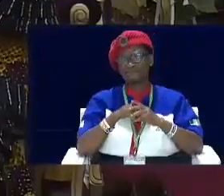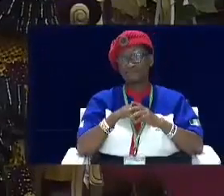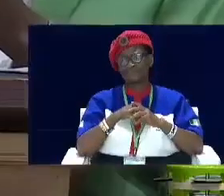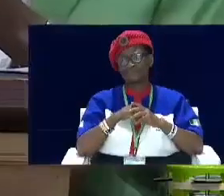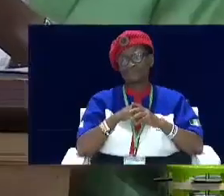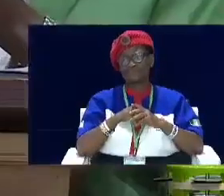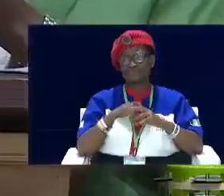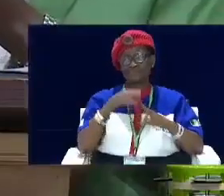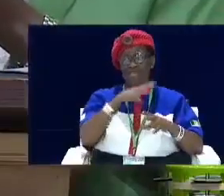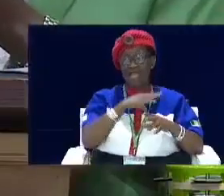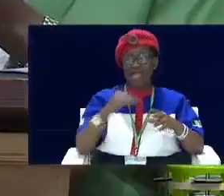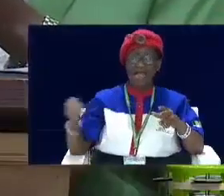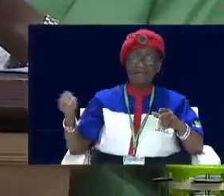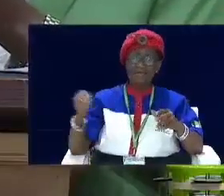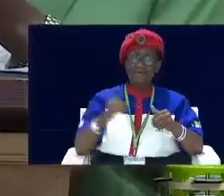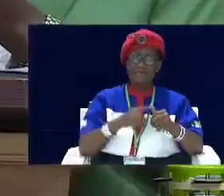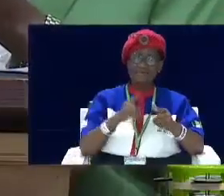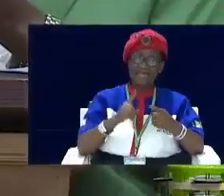And then,